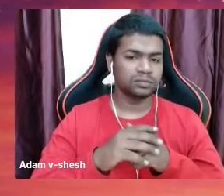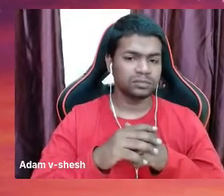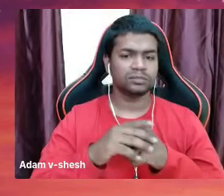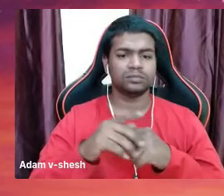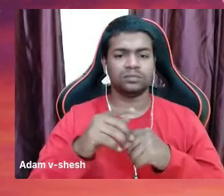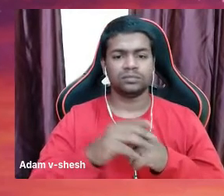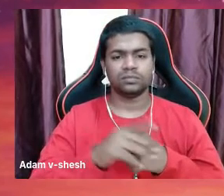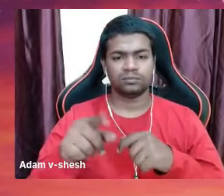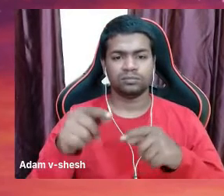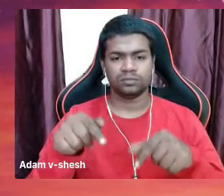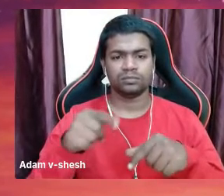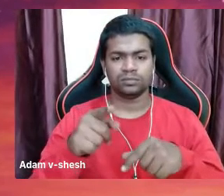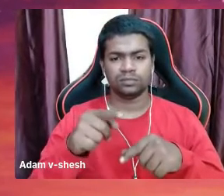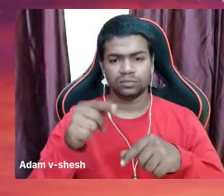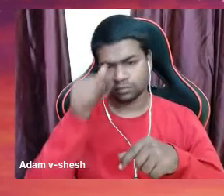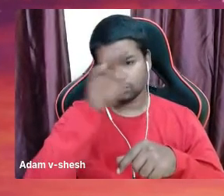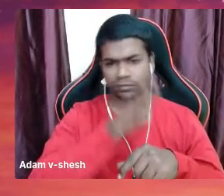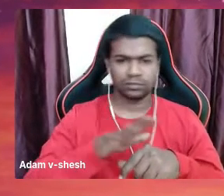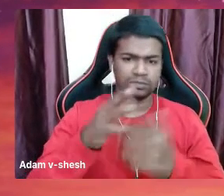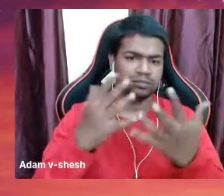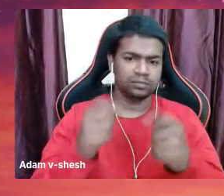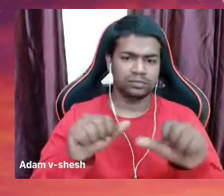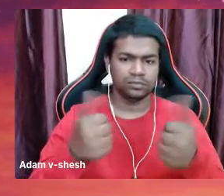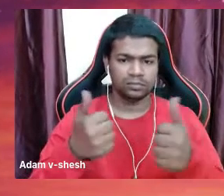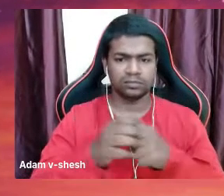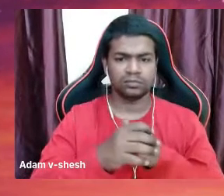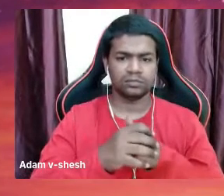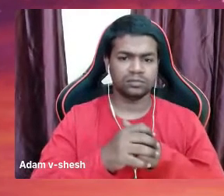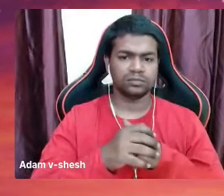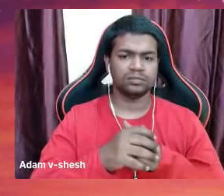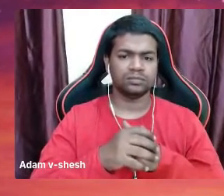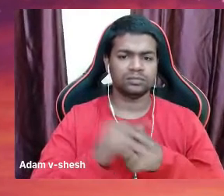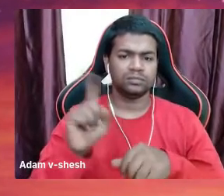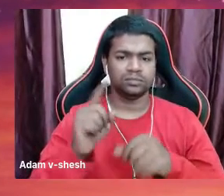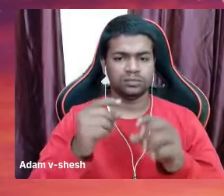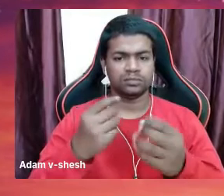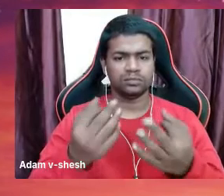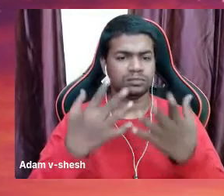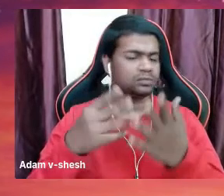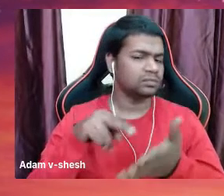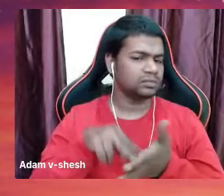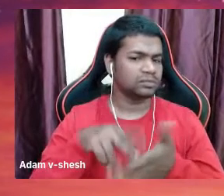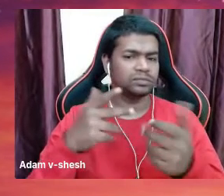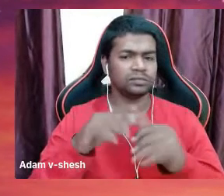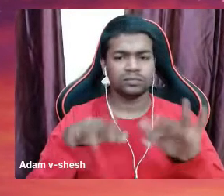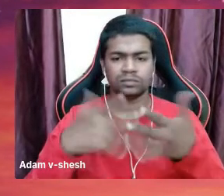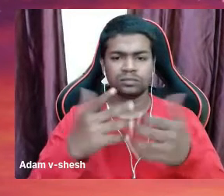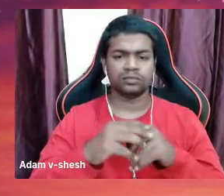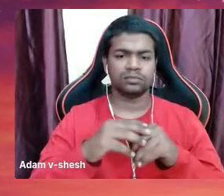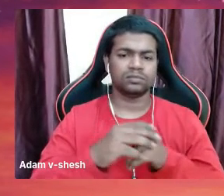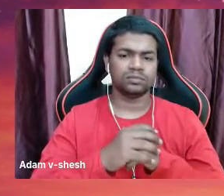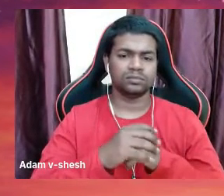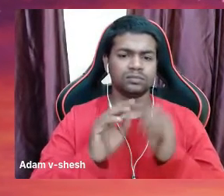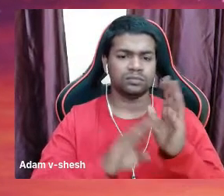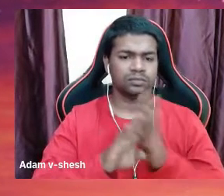what we're discussing, which is what does India need to win, where do we stand on talent from your perspective, and how can we